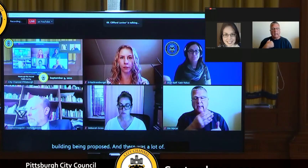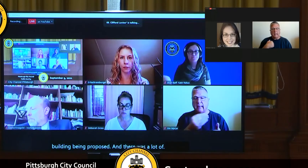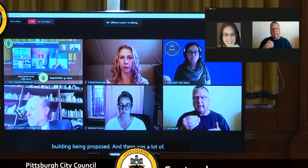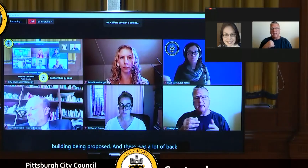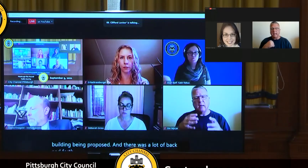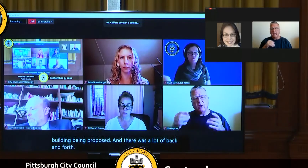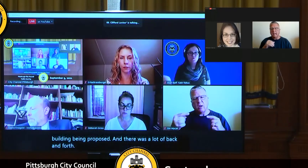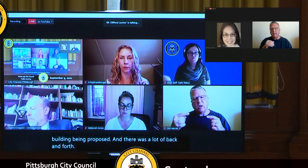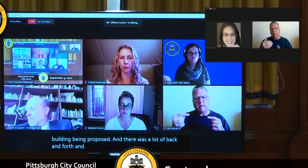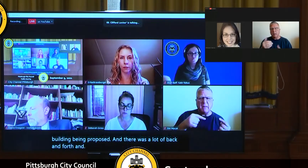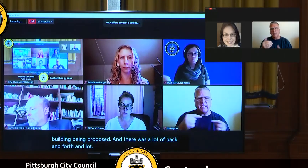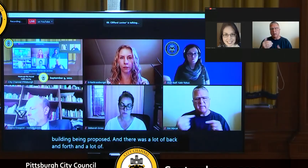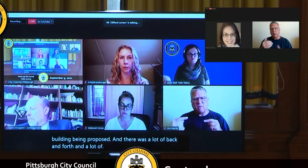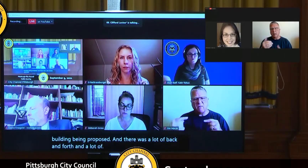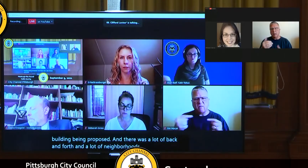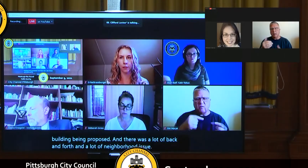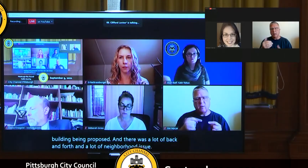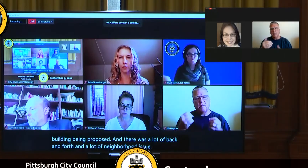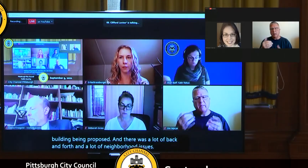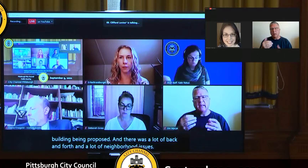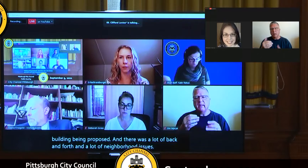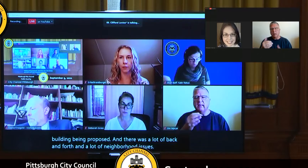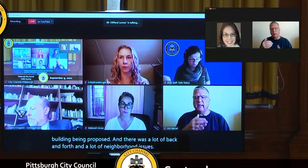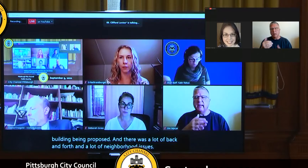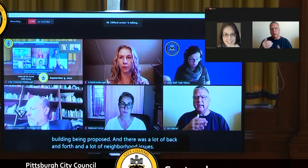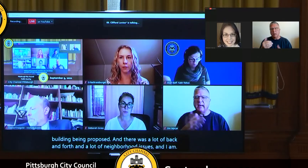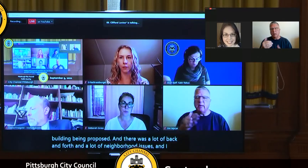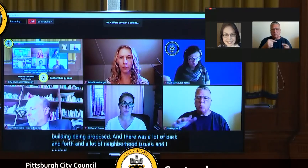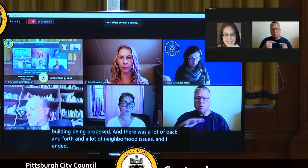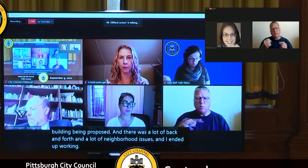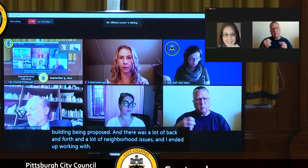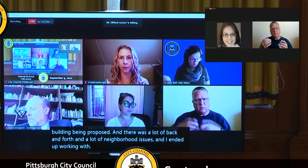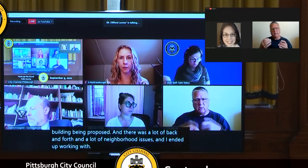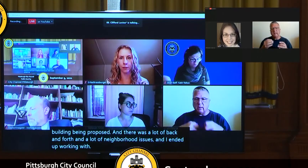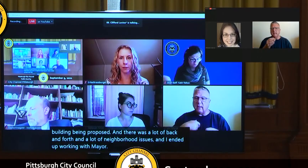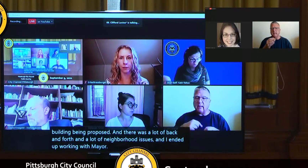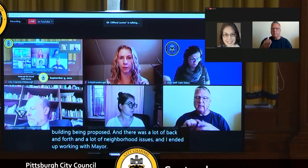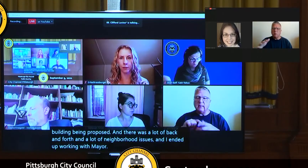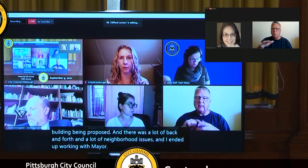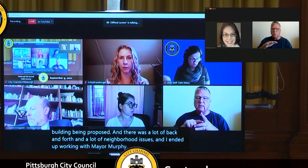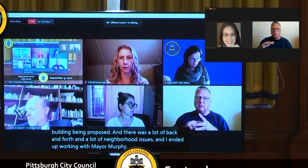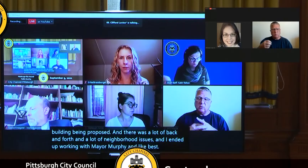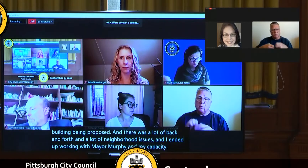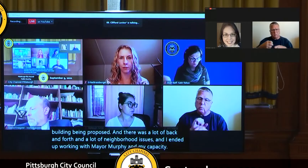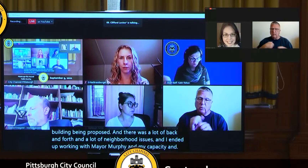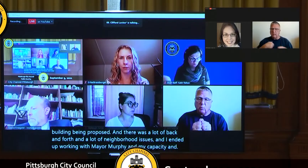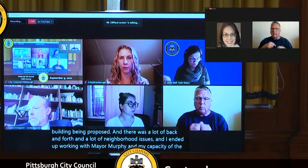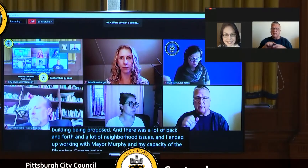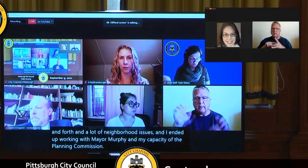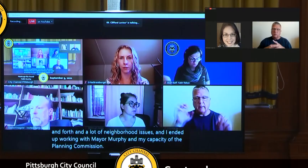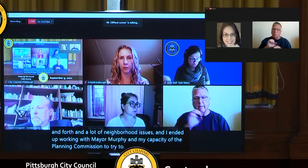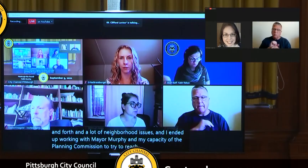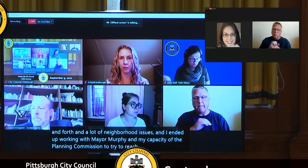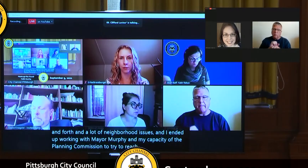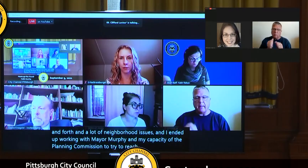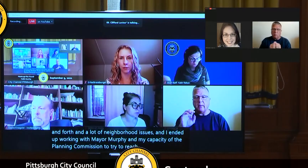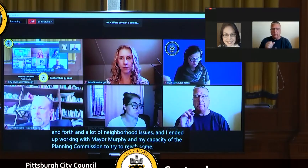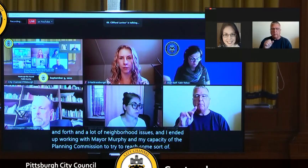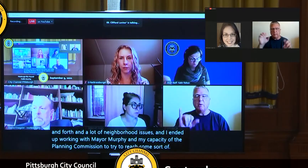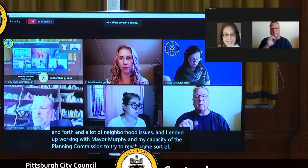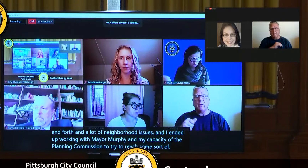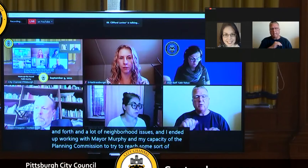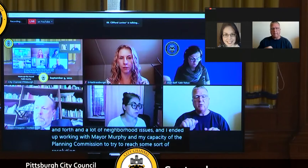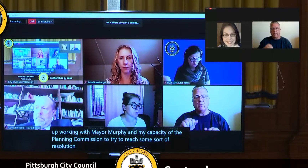forth and a lot of neighborhood issues. And I ended up working with Mayor Murphy in my capacity on the Planning Commission to try to reach some sort of resolution.